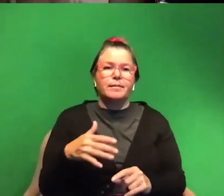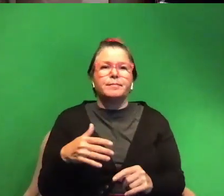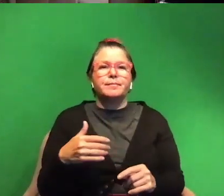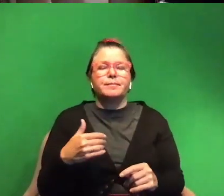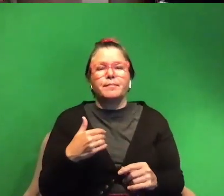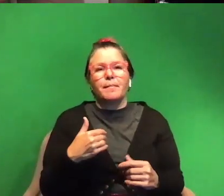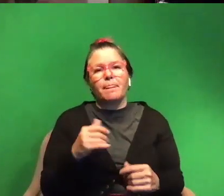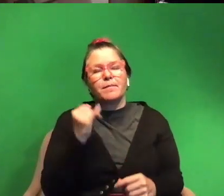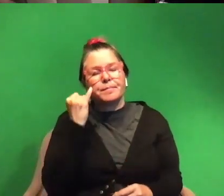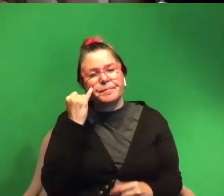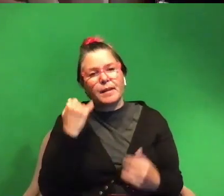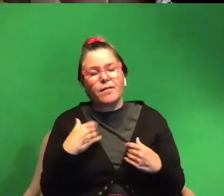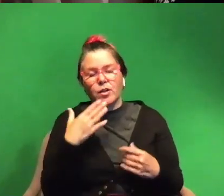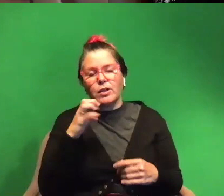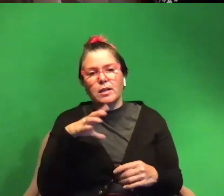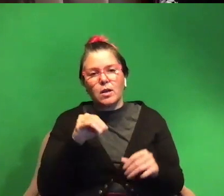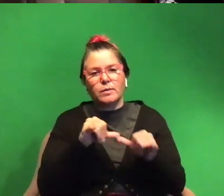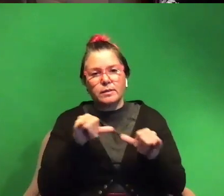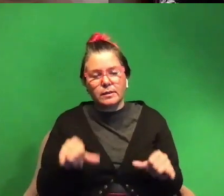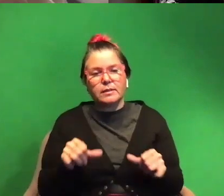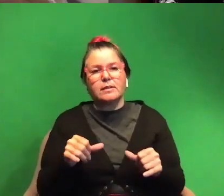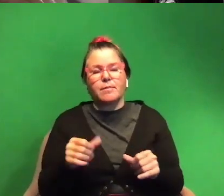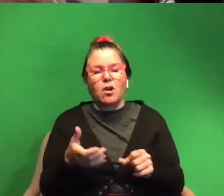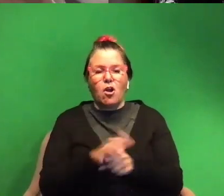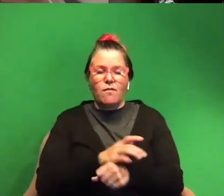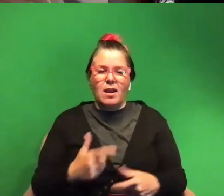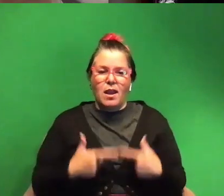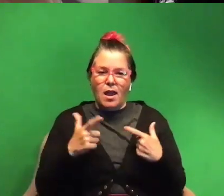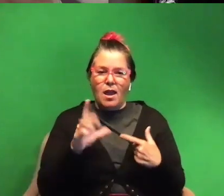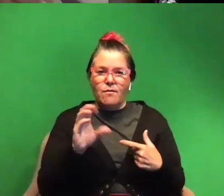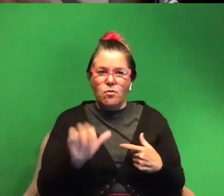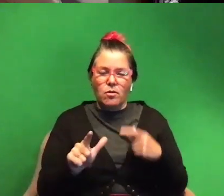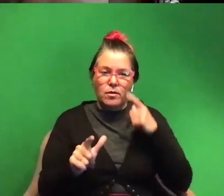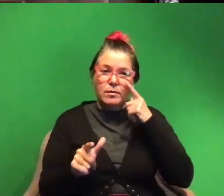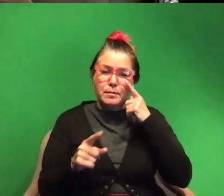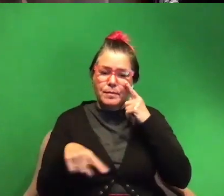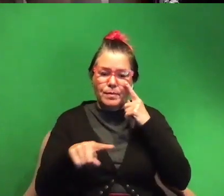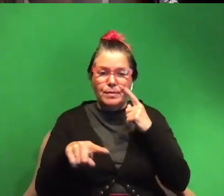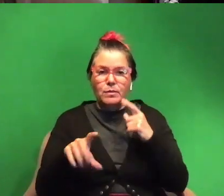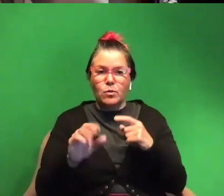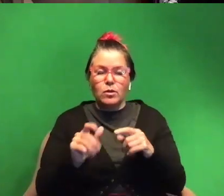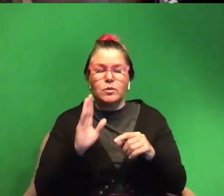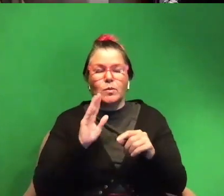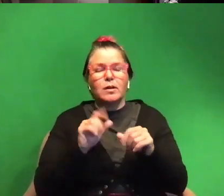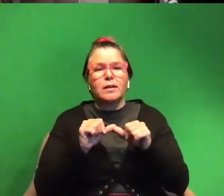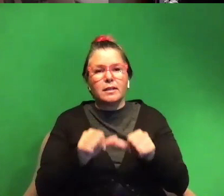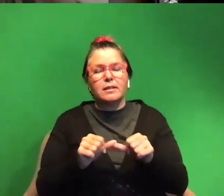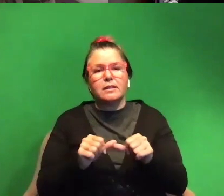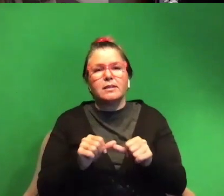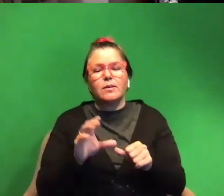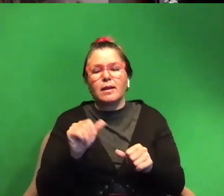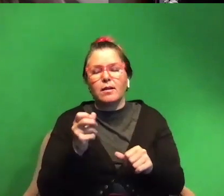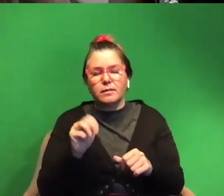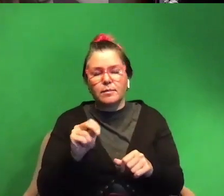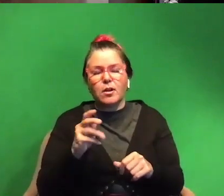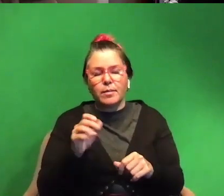great ecosystem covered in live corals, then those corals are going to continue to deposit calcium carbonate, continue to